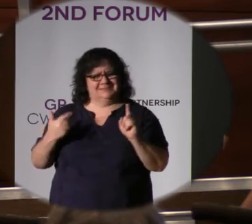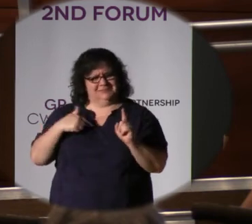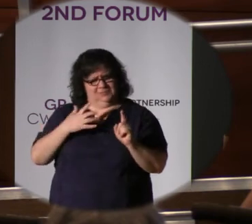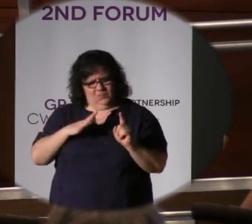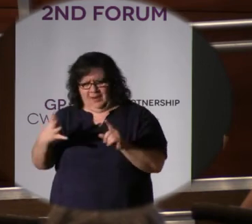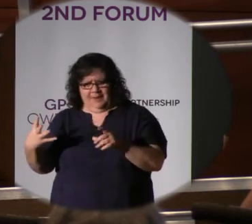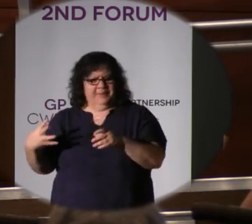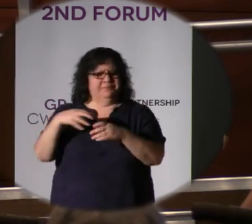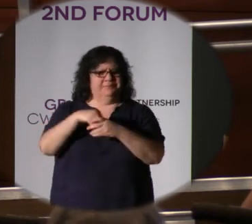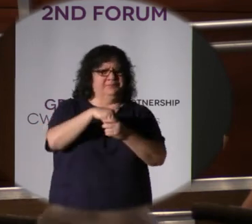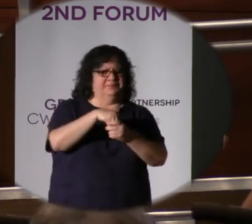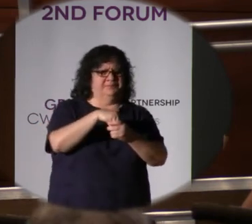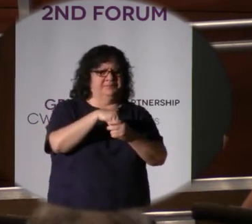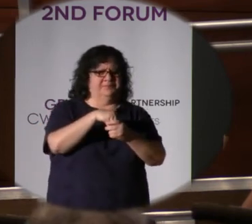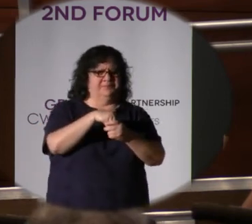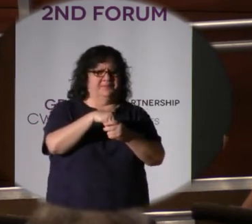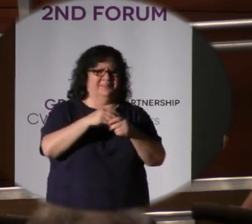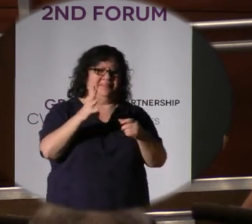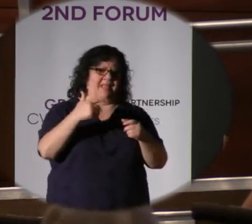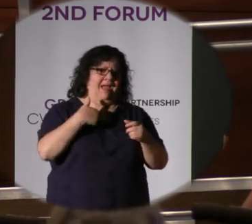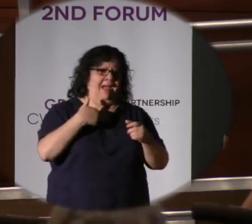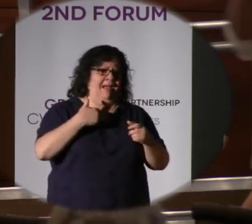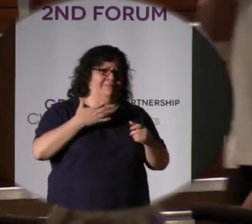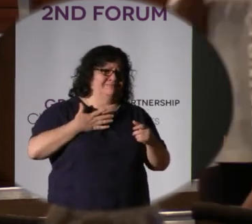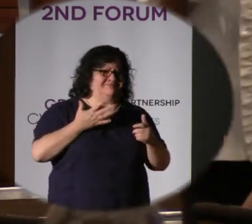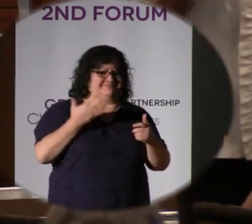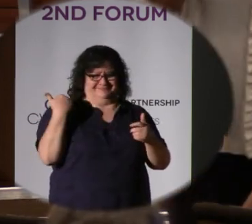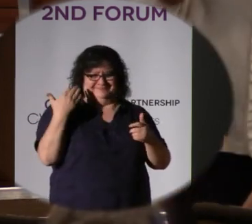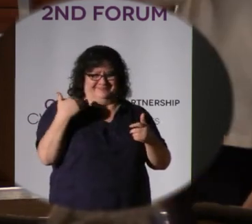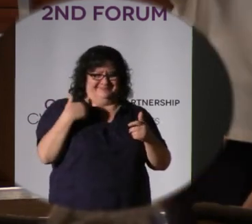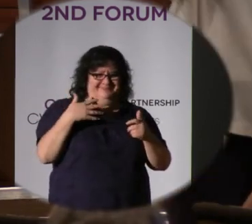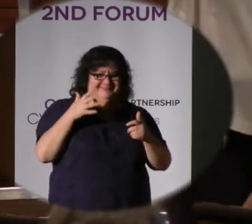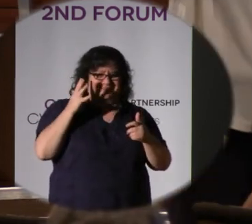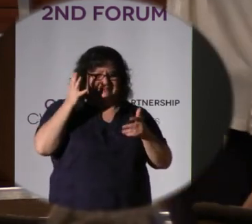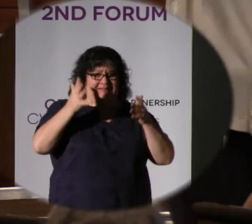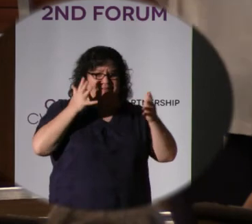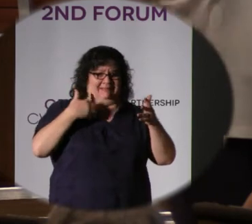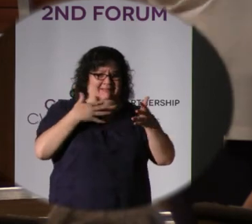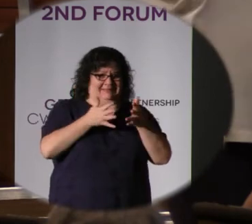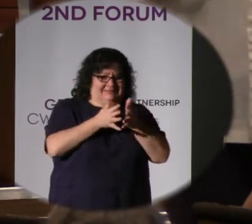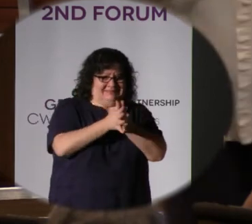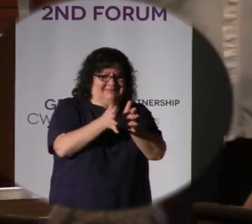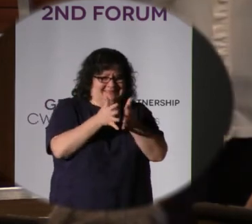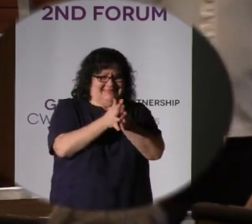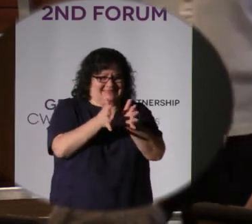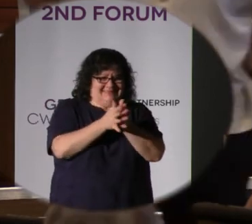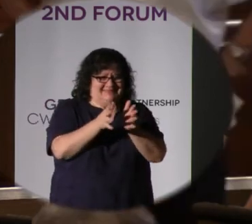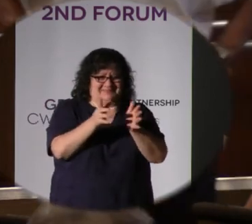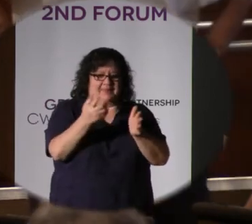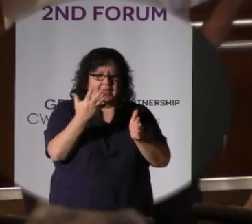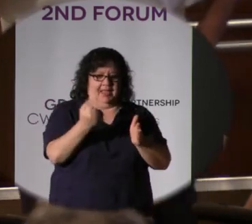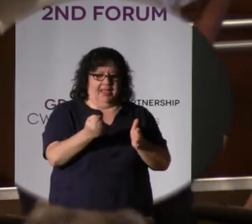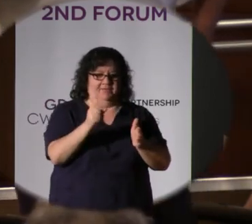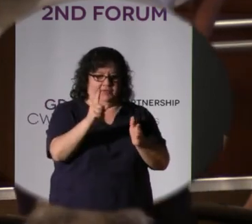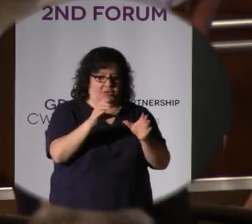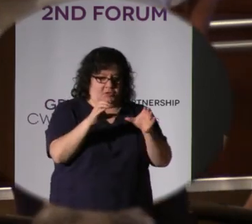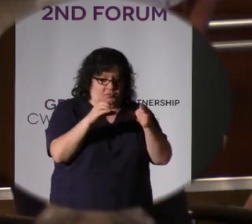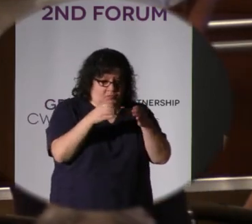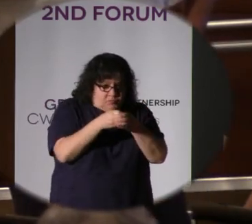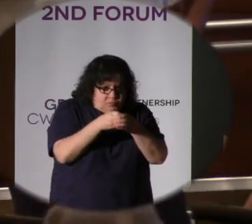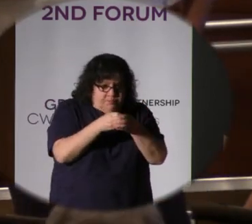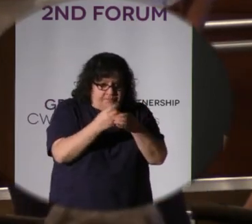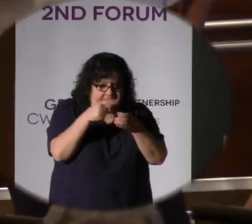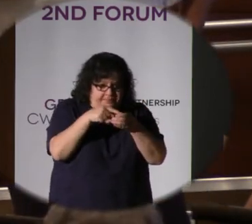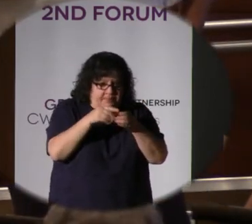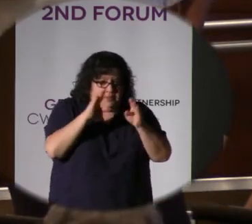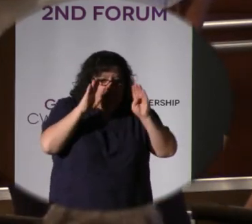not a task, platform rather, that we call a RAC. A RAC is task forces have to be about research, action,